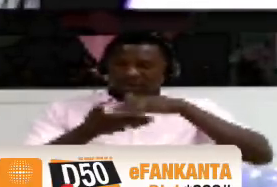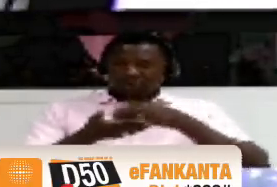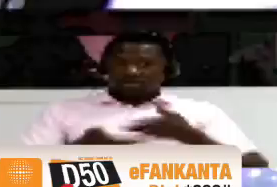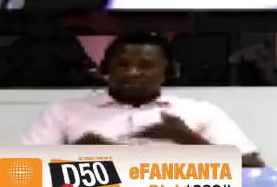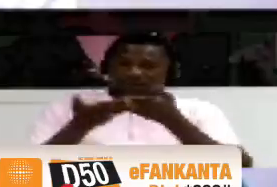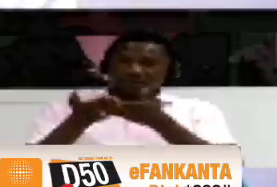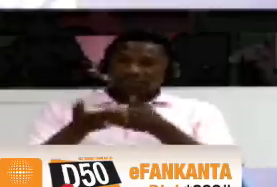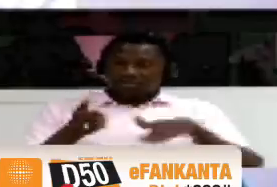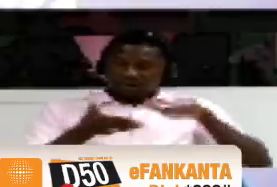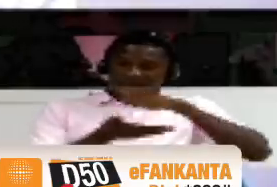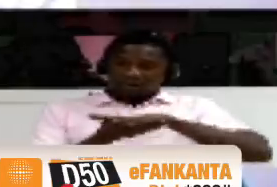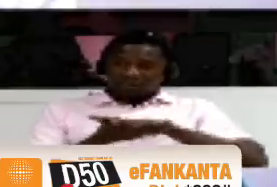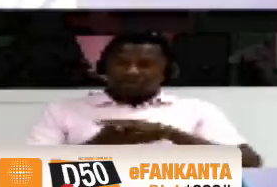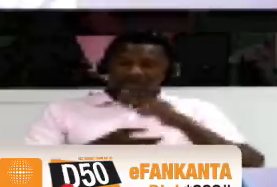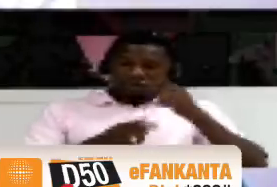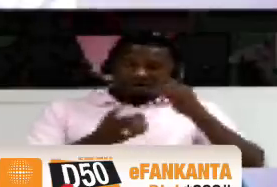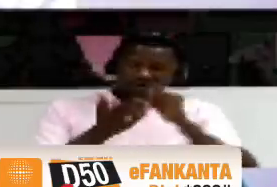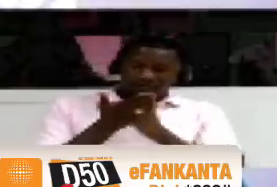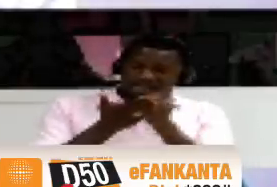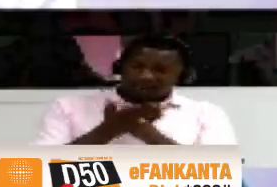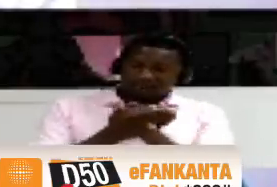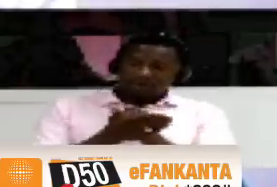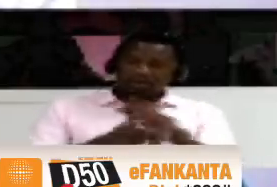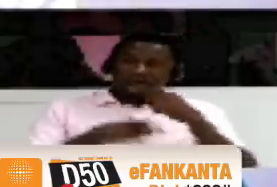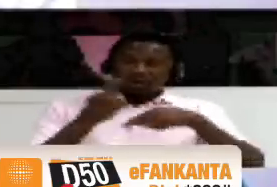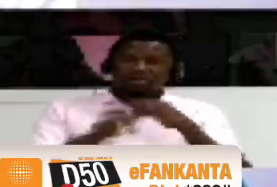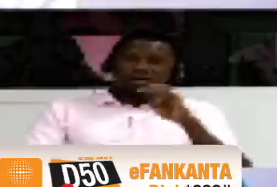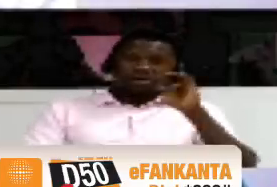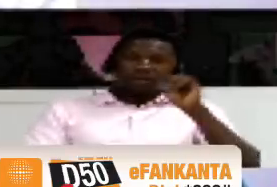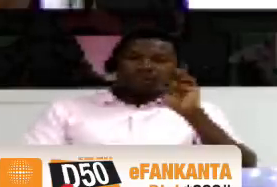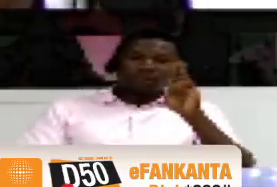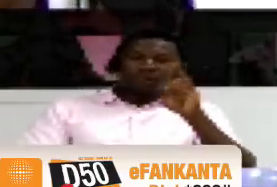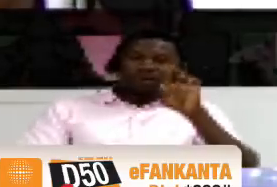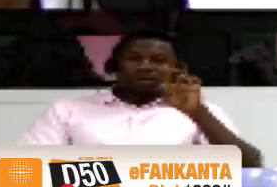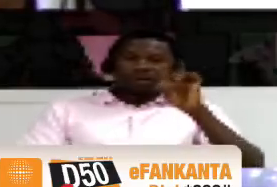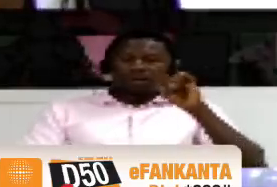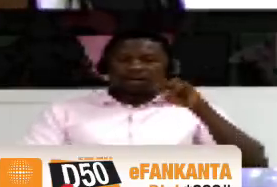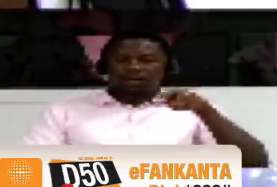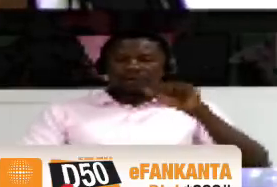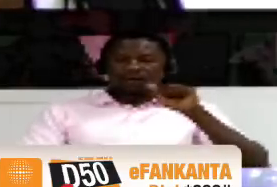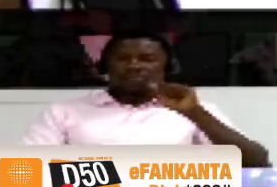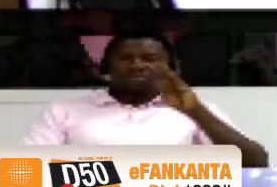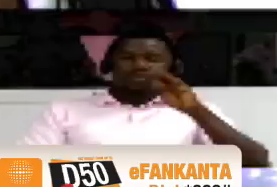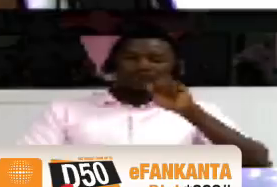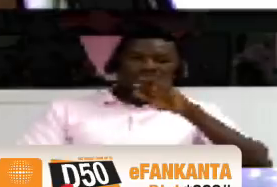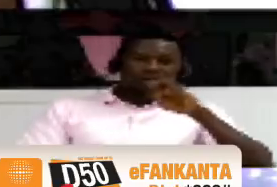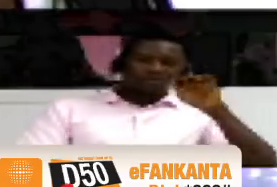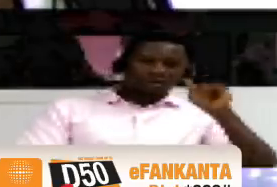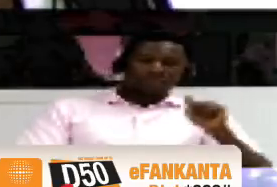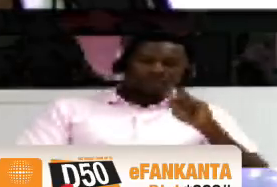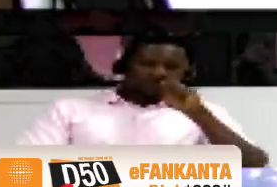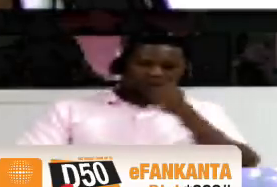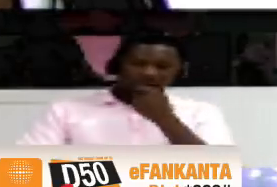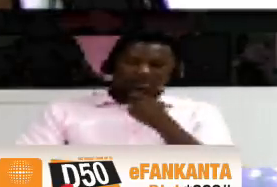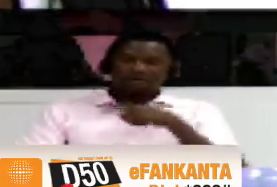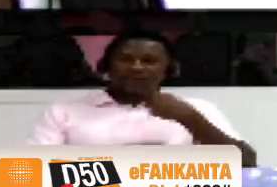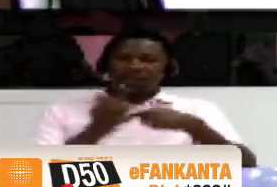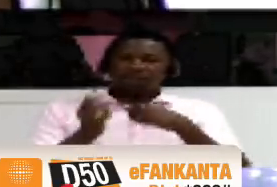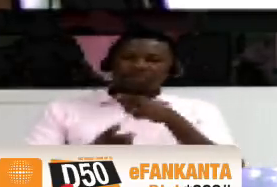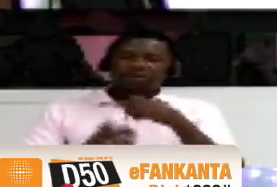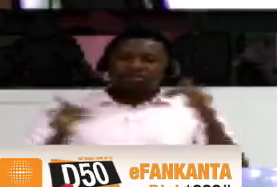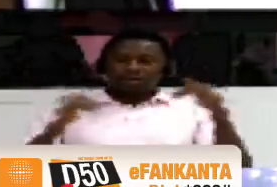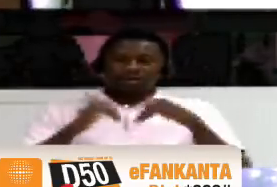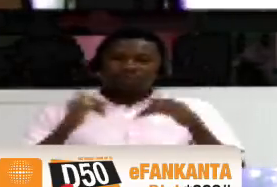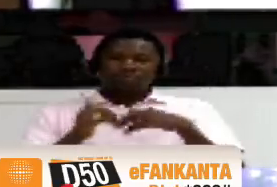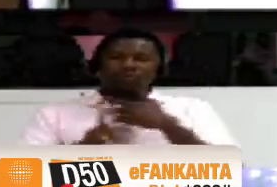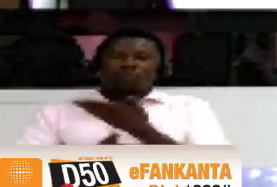of your investigations into Mr. Ibrahim Abari's death. After this meeting where